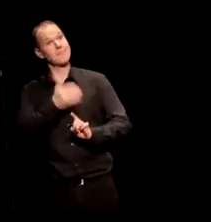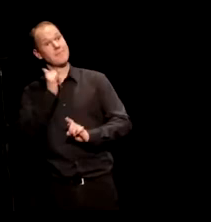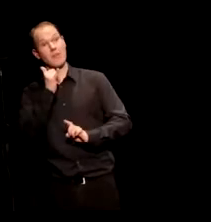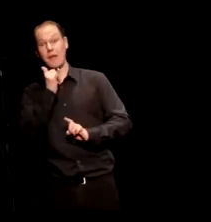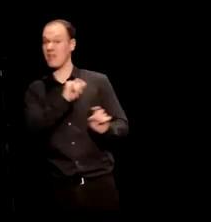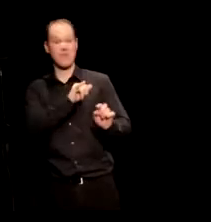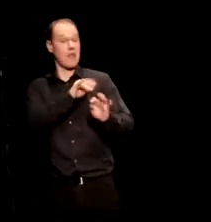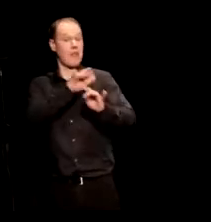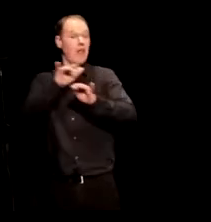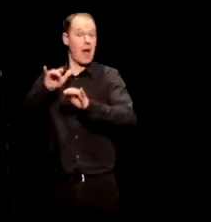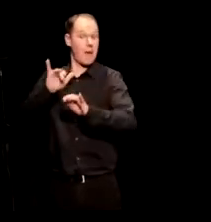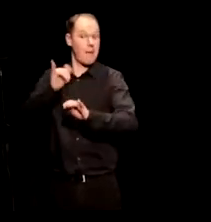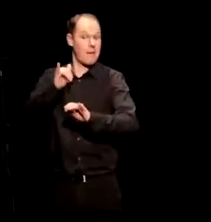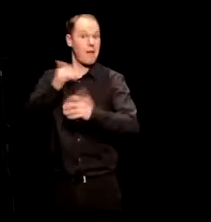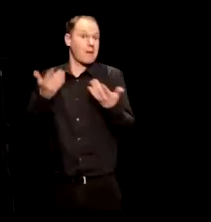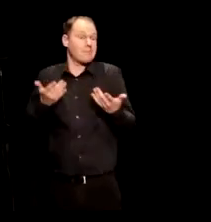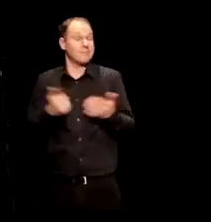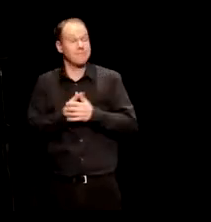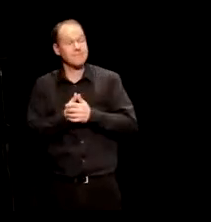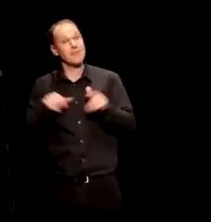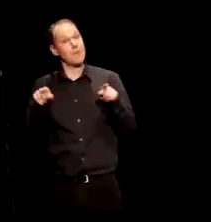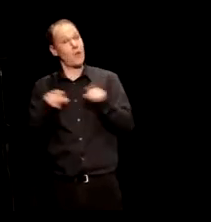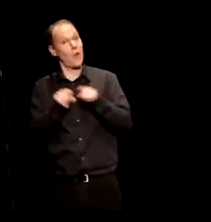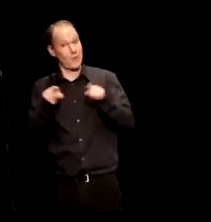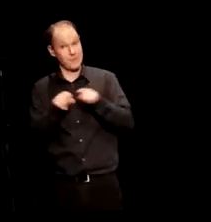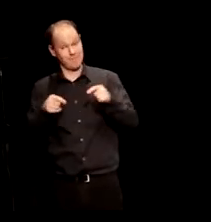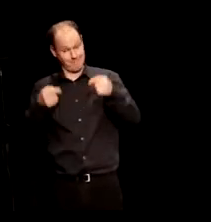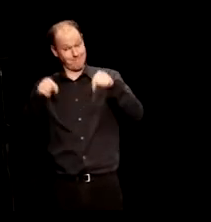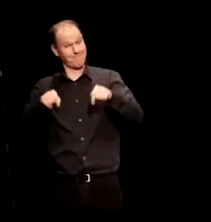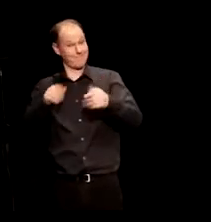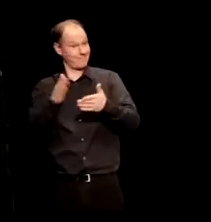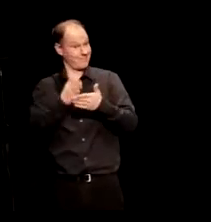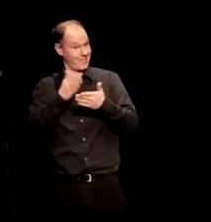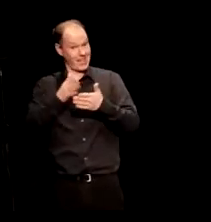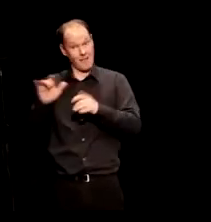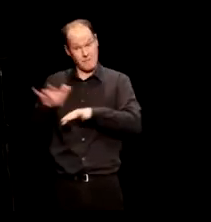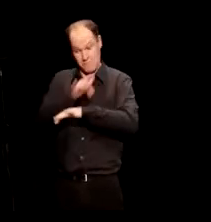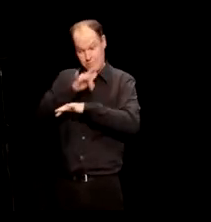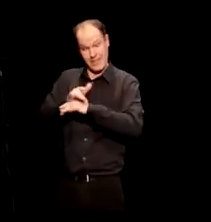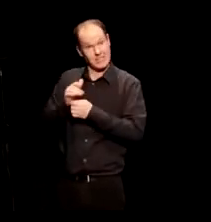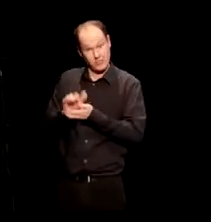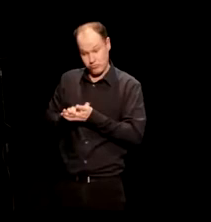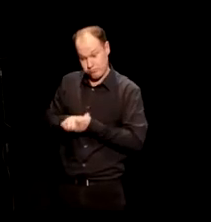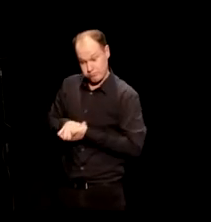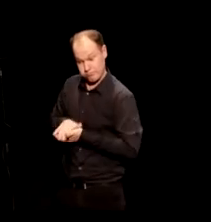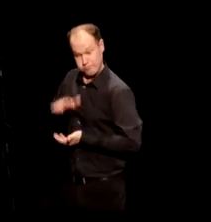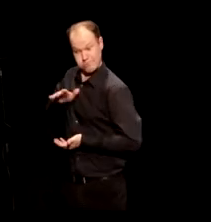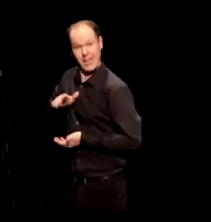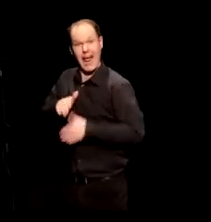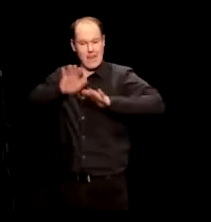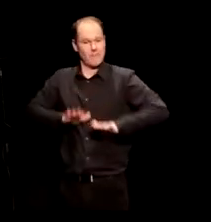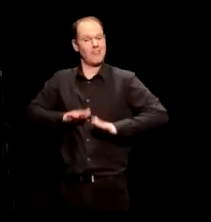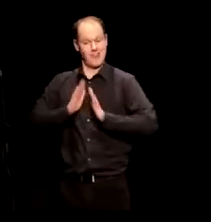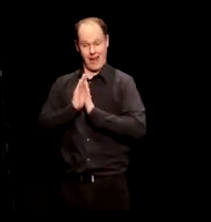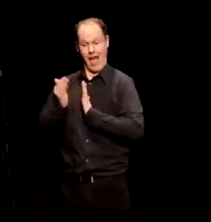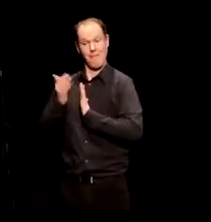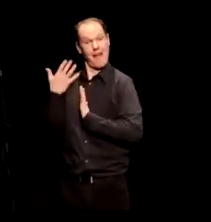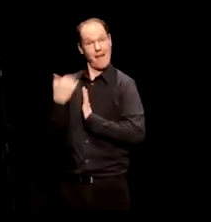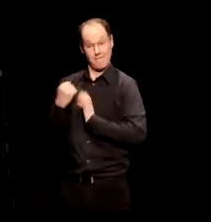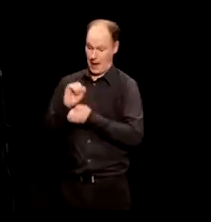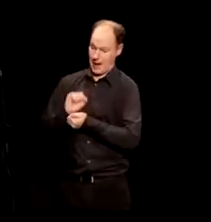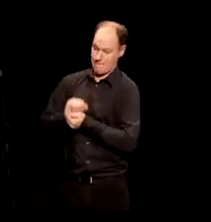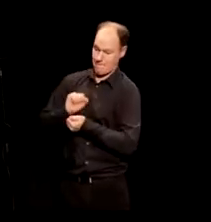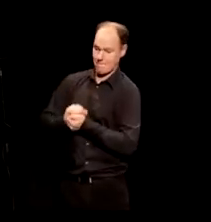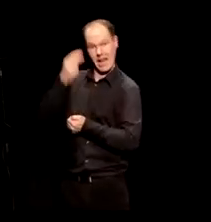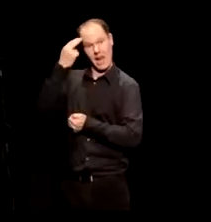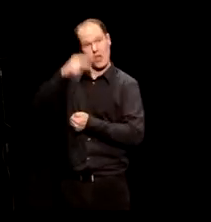out there. But also it's part of this very unique collection held at the British Library, as Amy said. And the collection is